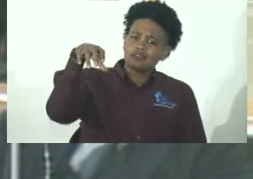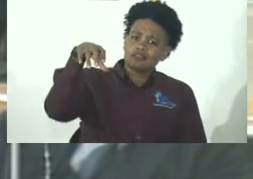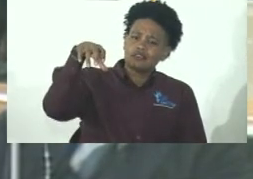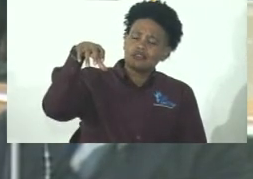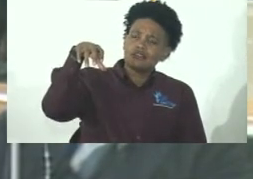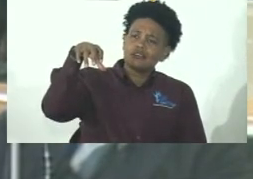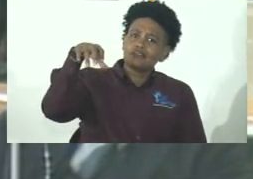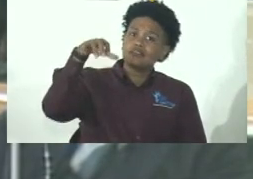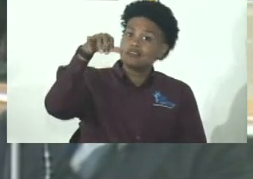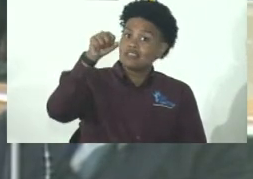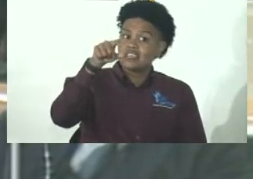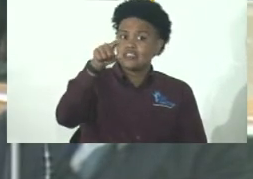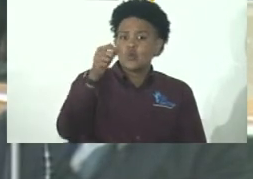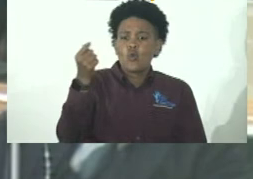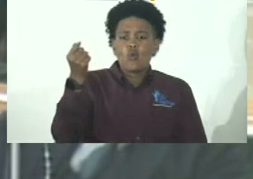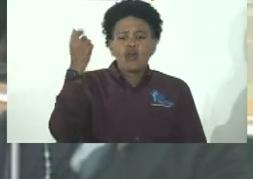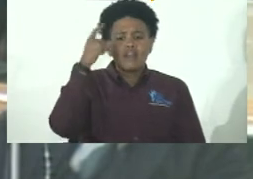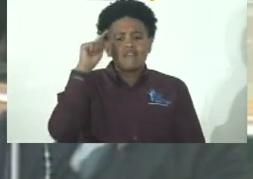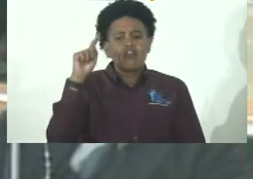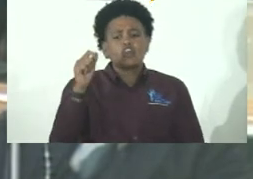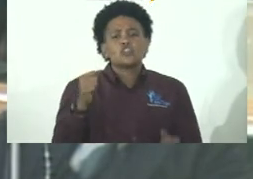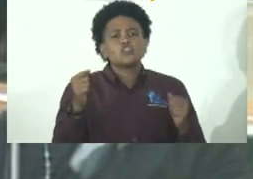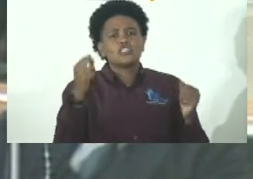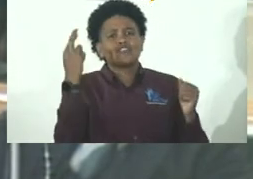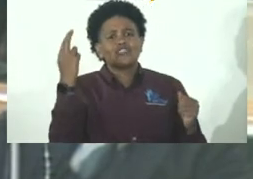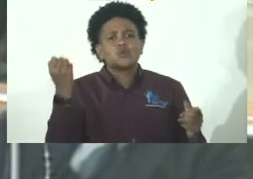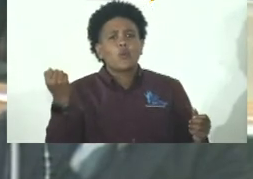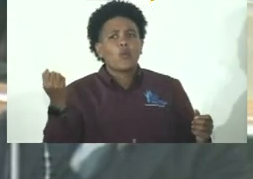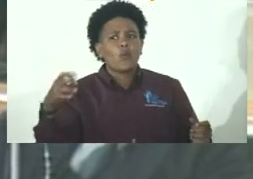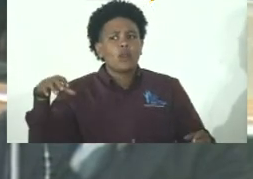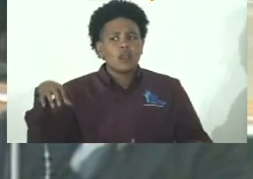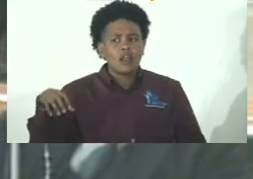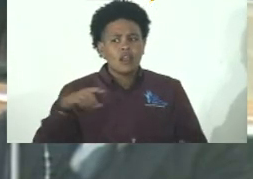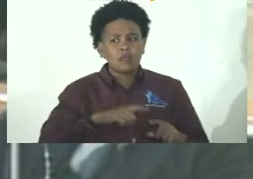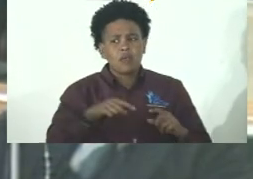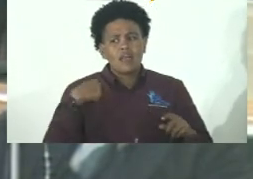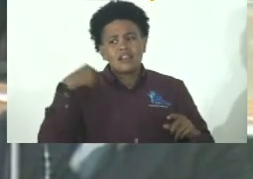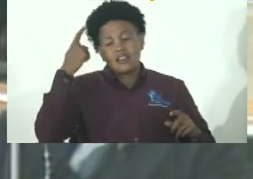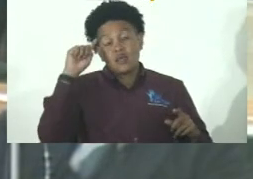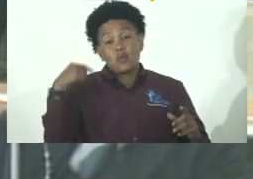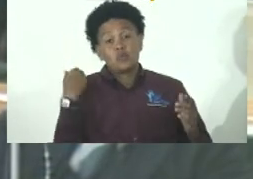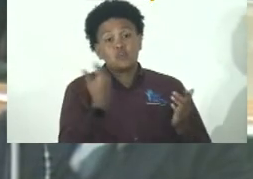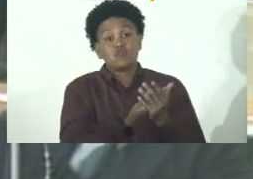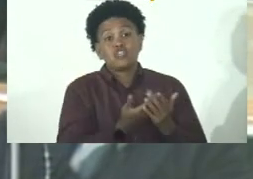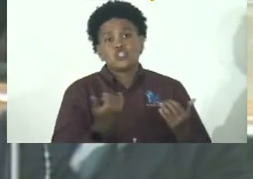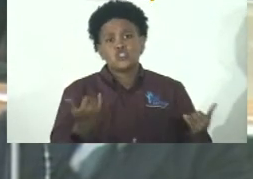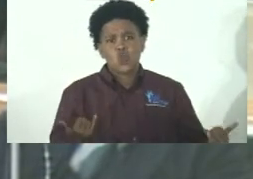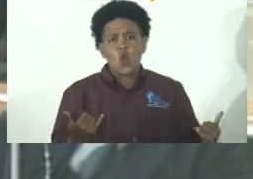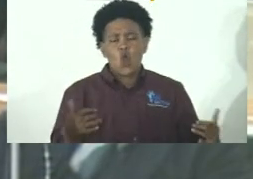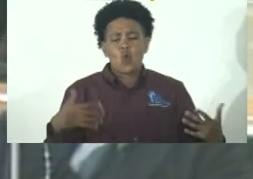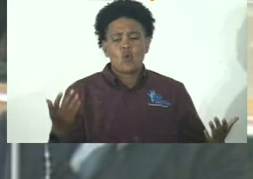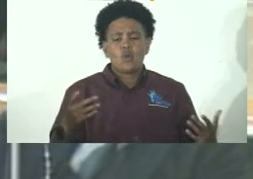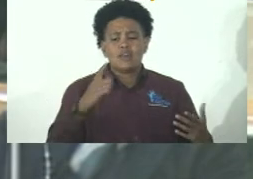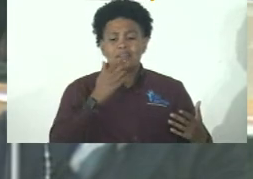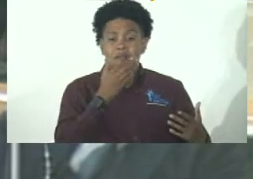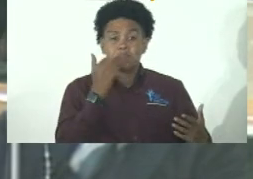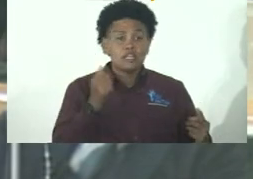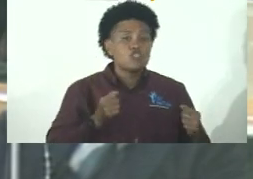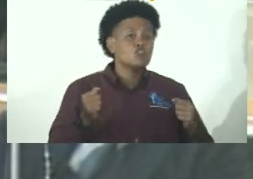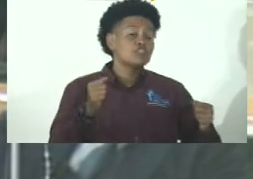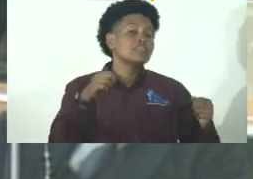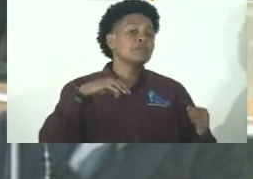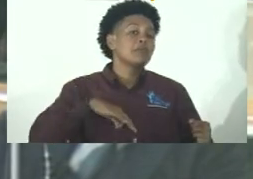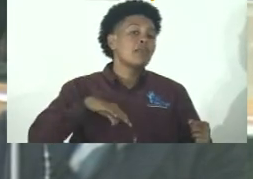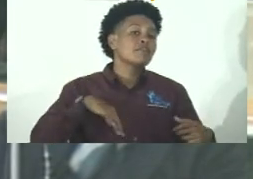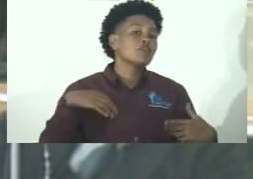that yes you might be holding them for strategic reasons but i think where we are at now the greater strategic benefit would